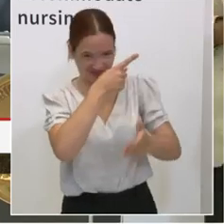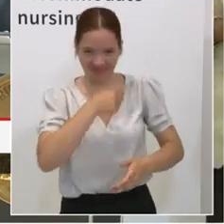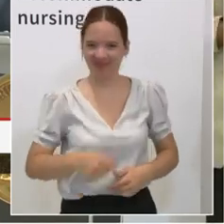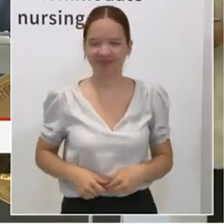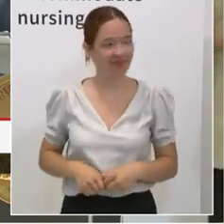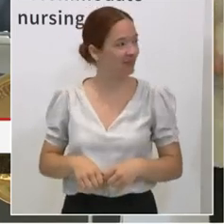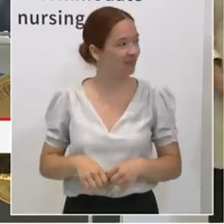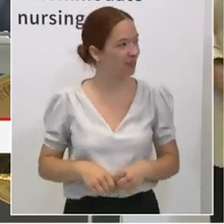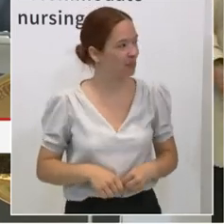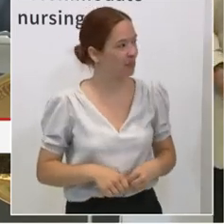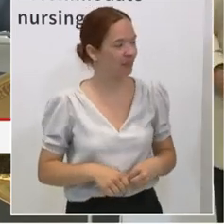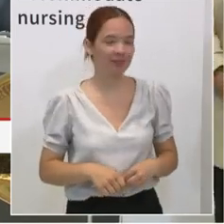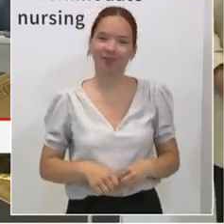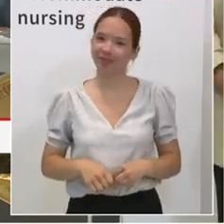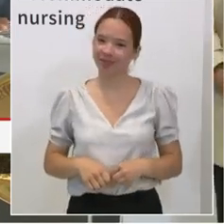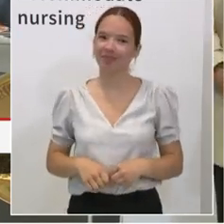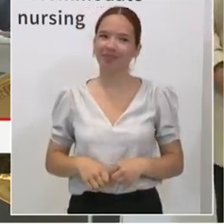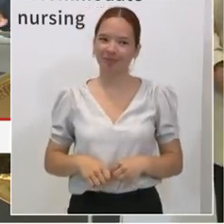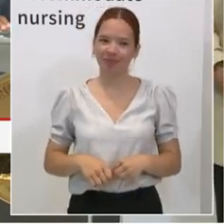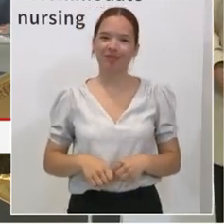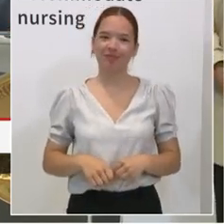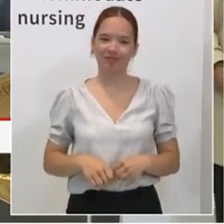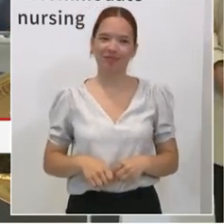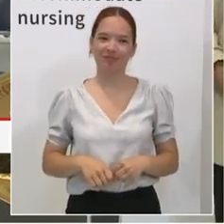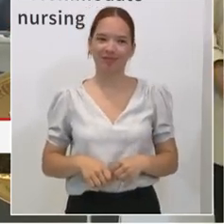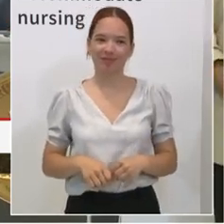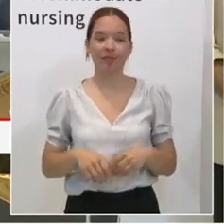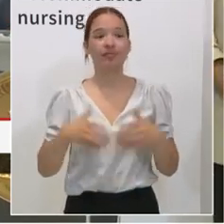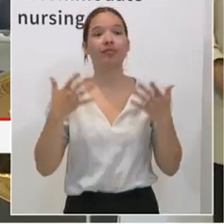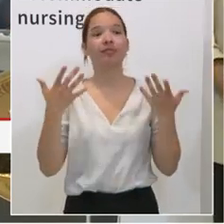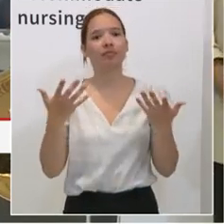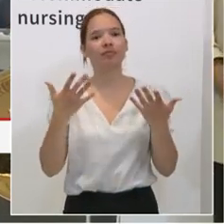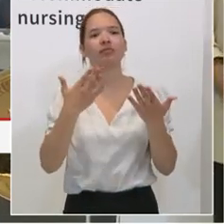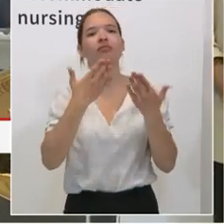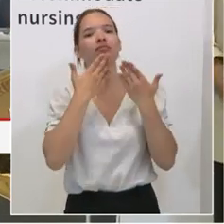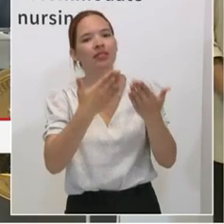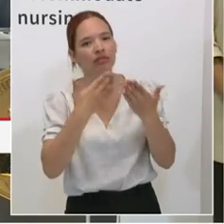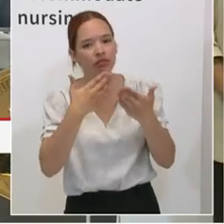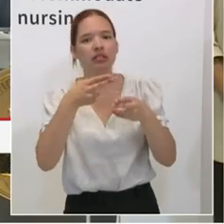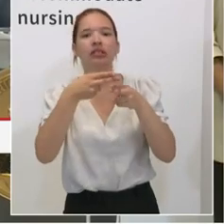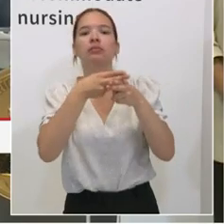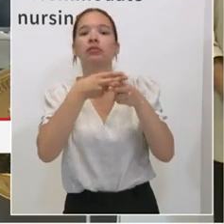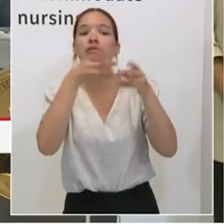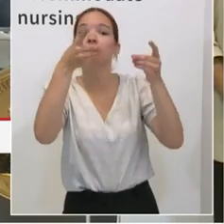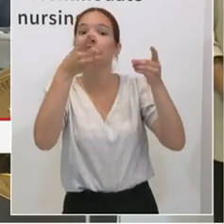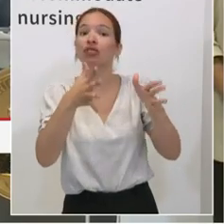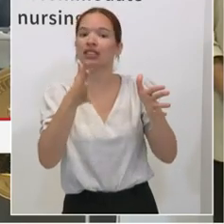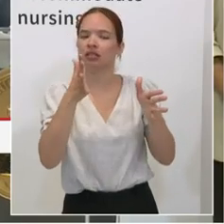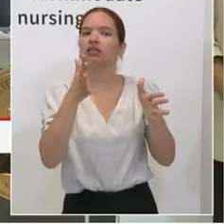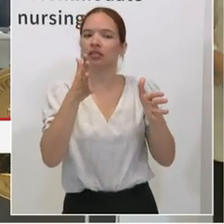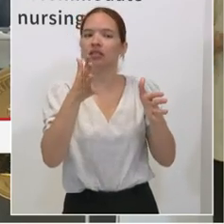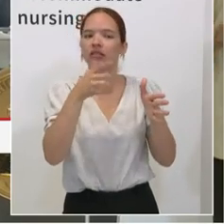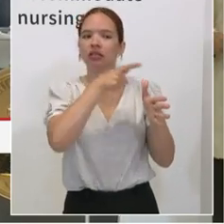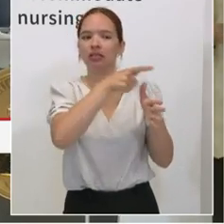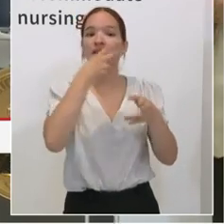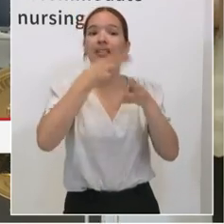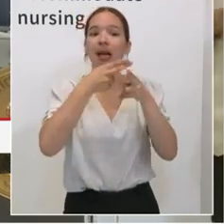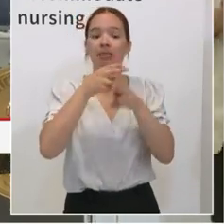So let me also thank Interim Director Trey Stanback for his leadership at DYRS. Where's